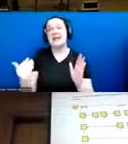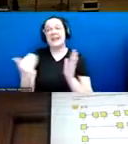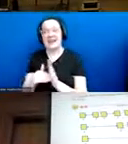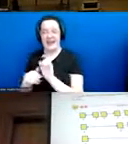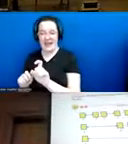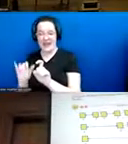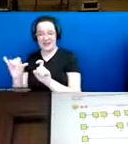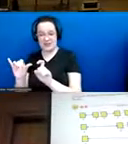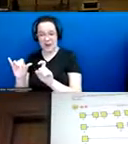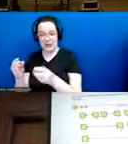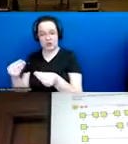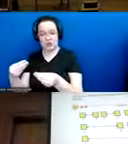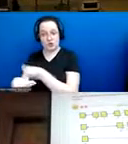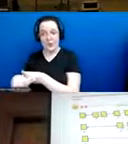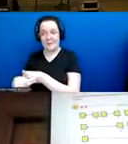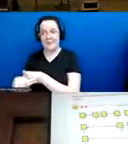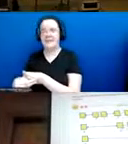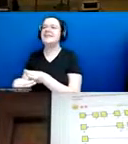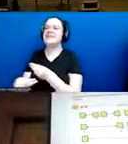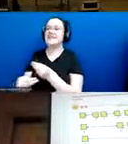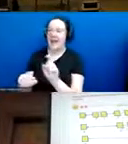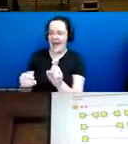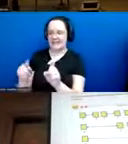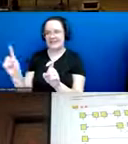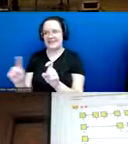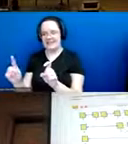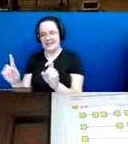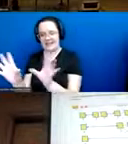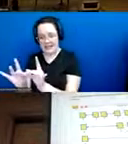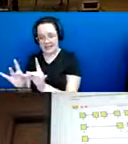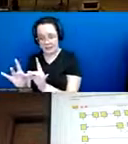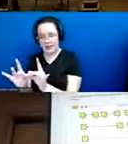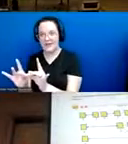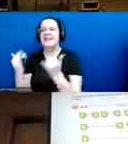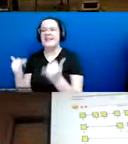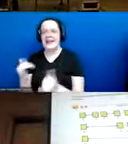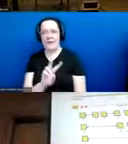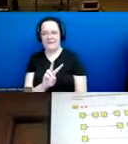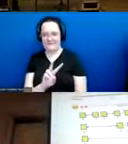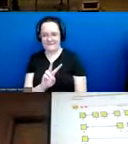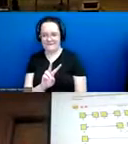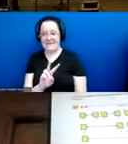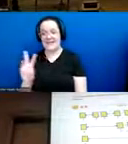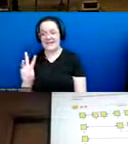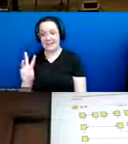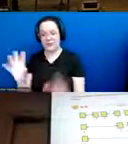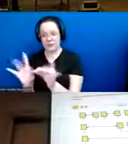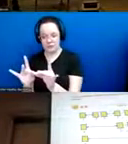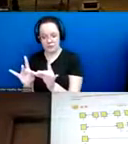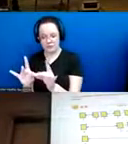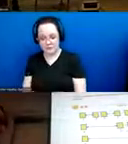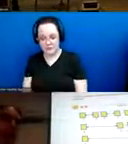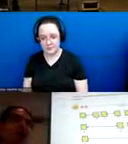entanglement these two, and then you can make another swapping between D and W, therefore entangling these ones, right? So then